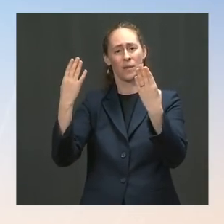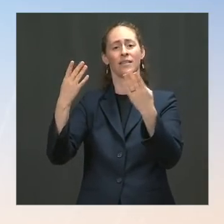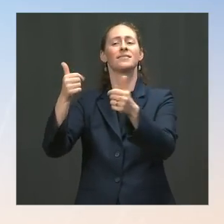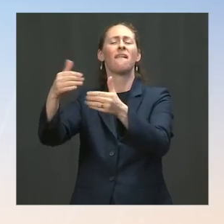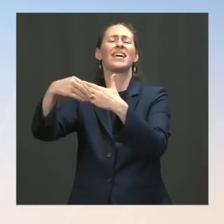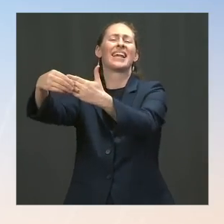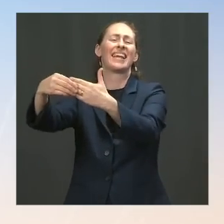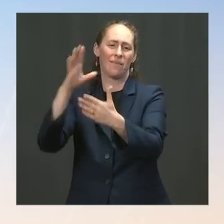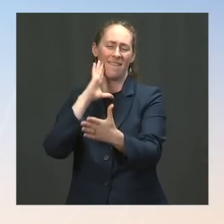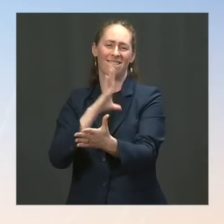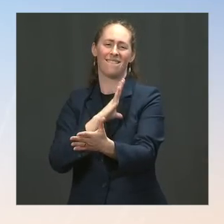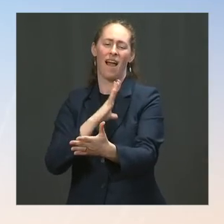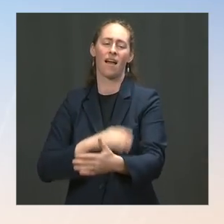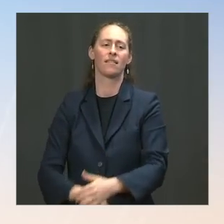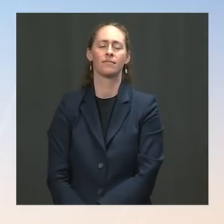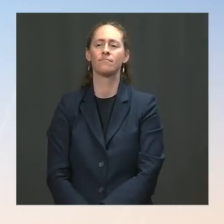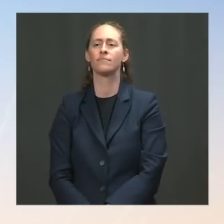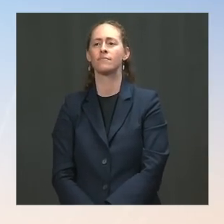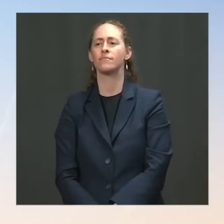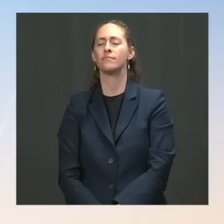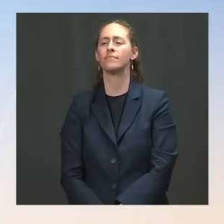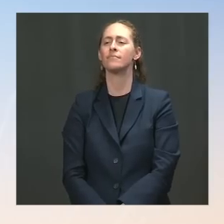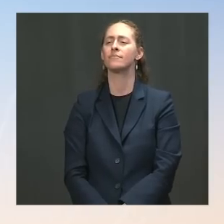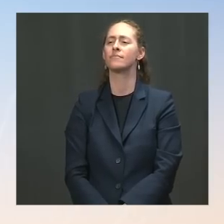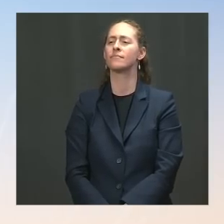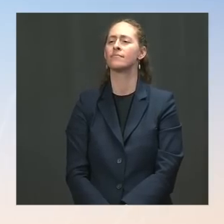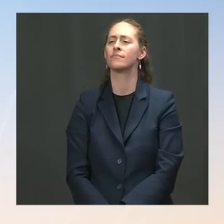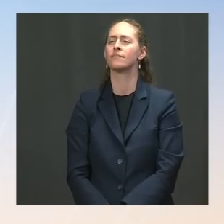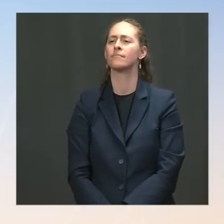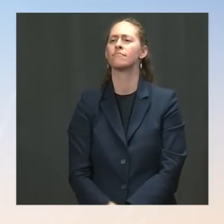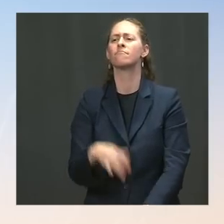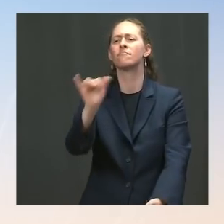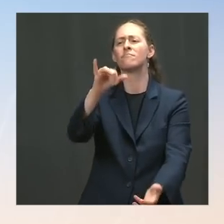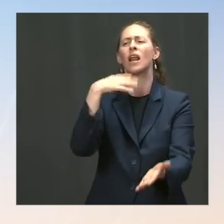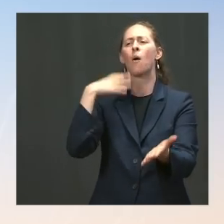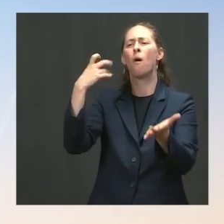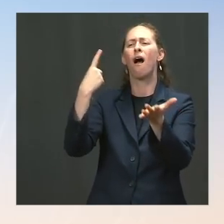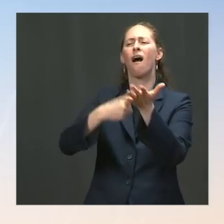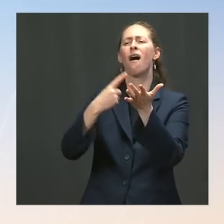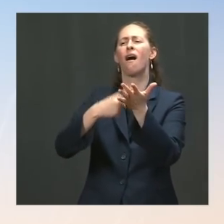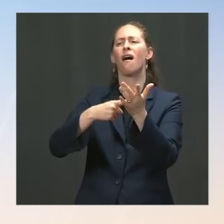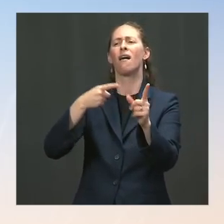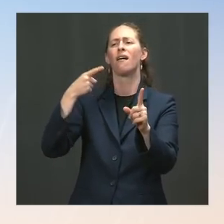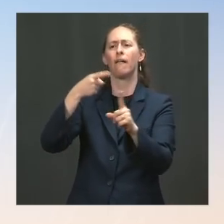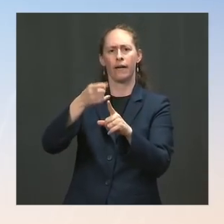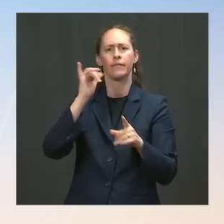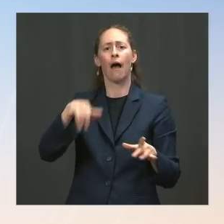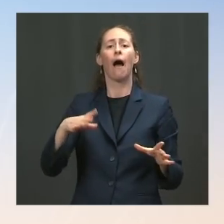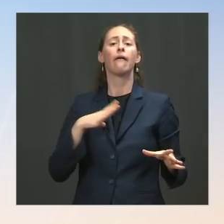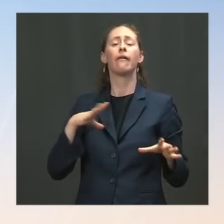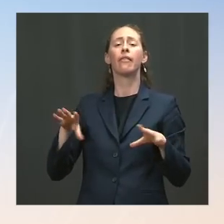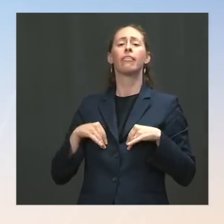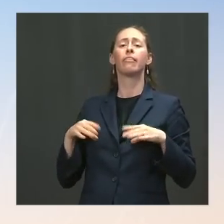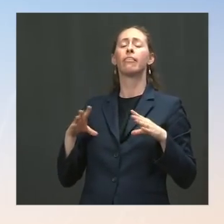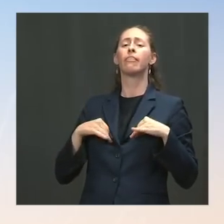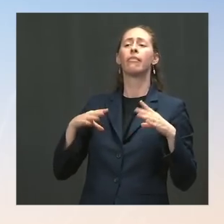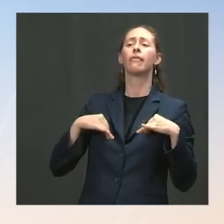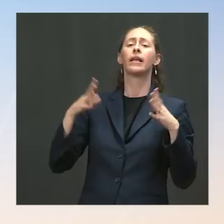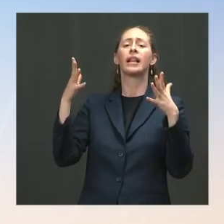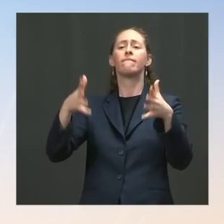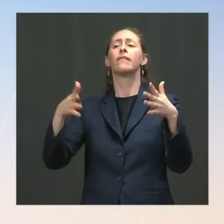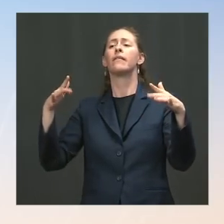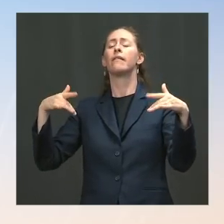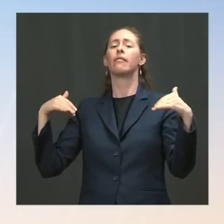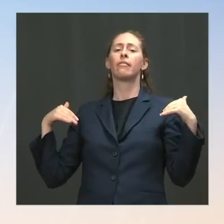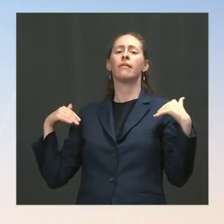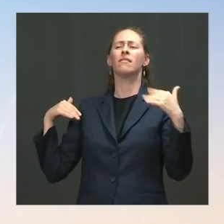that I want to share is complacency. Let's not go back to the school system of March 2020. Our students deserve more. The funds are there. The urgency is there. This